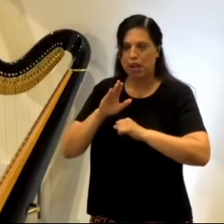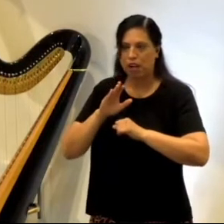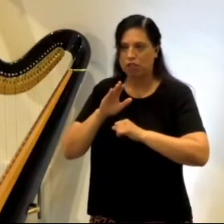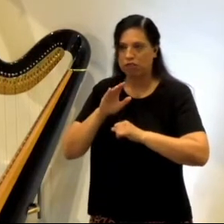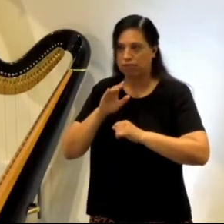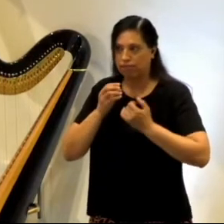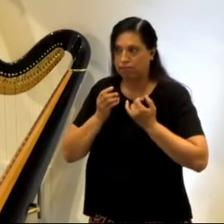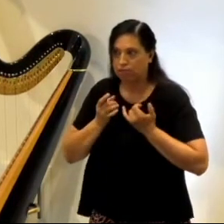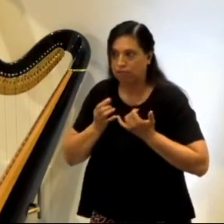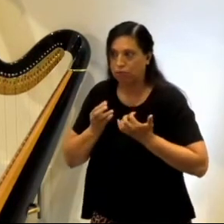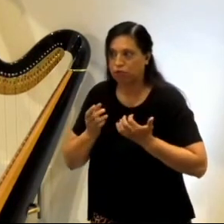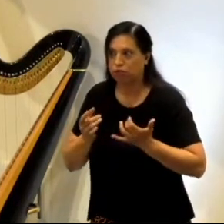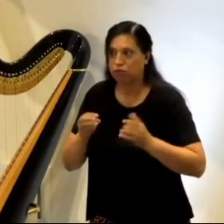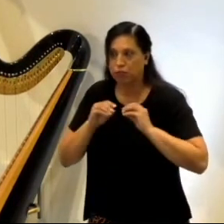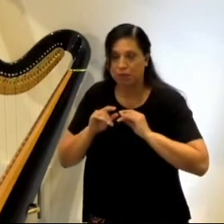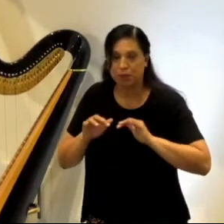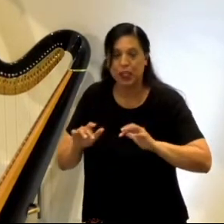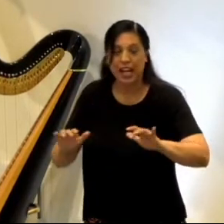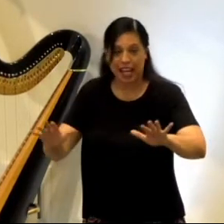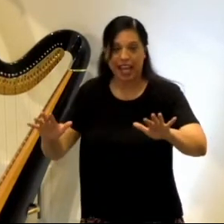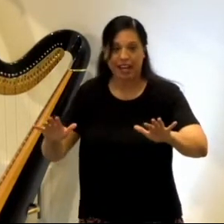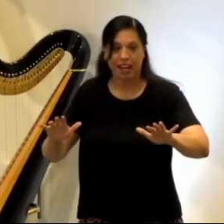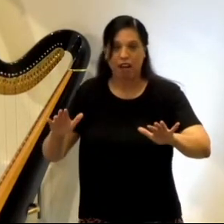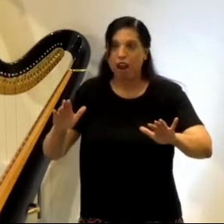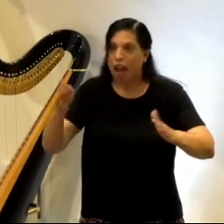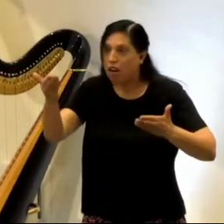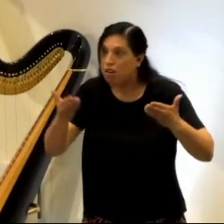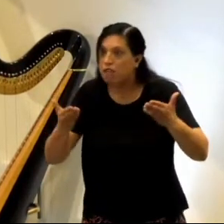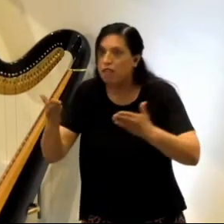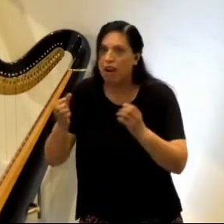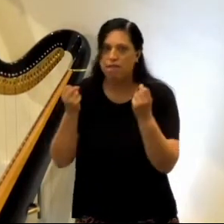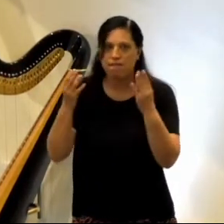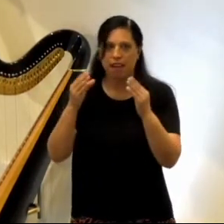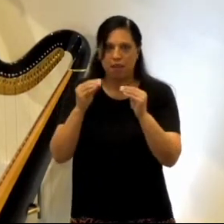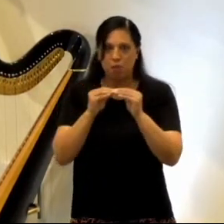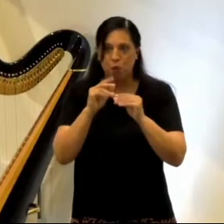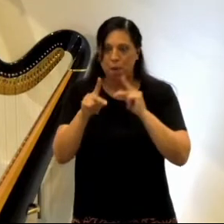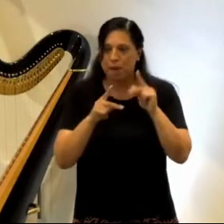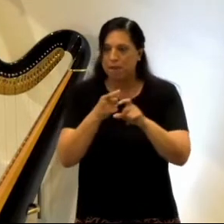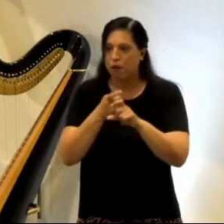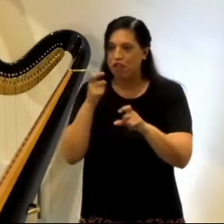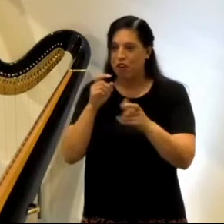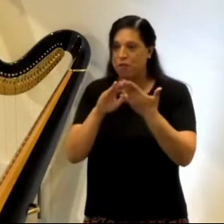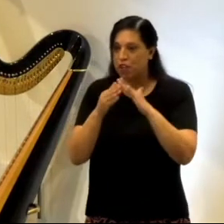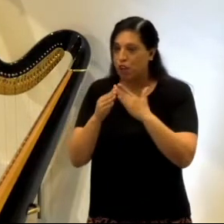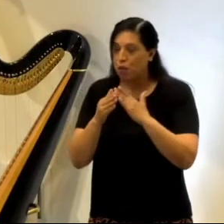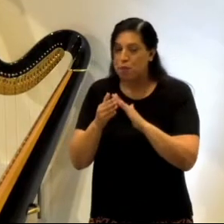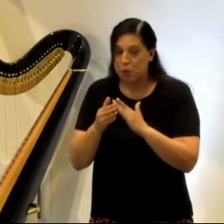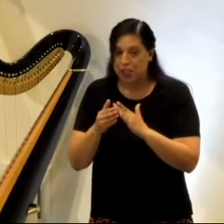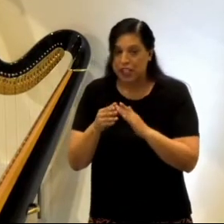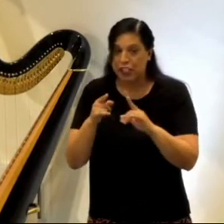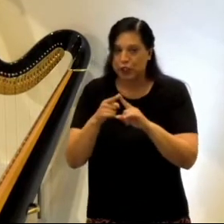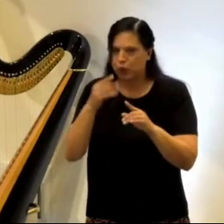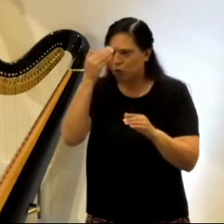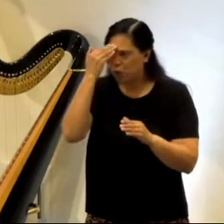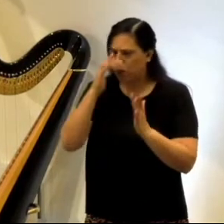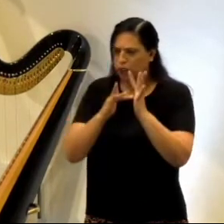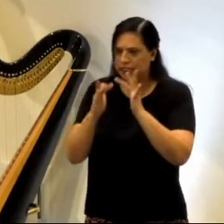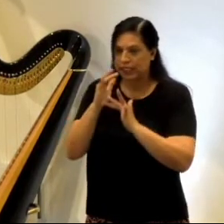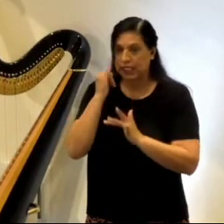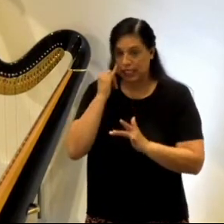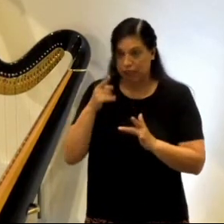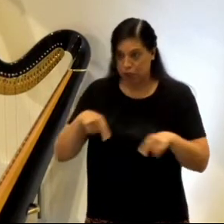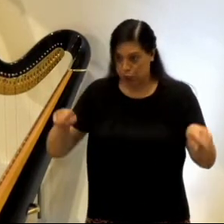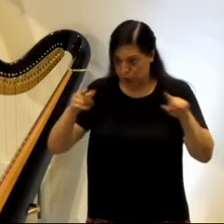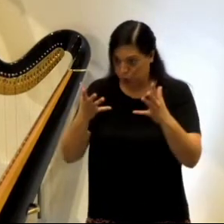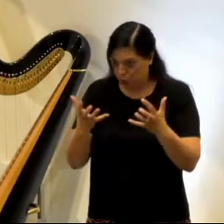that we'll be able to invite a lot more people in this community to know Jesus. If you want to be a part of what is going on with that mission,